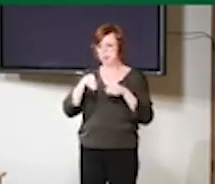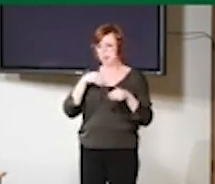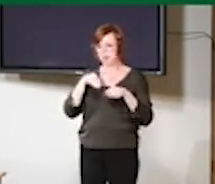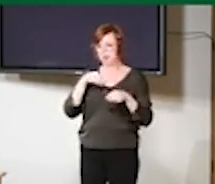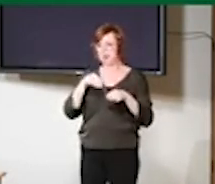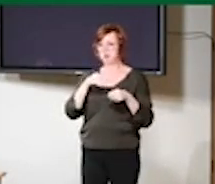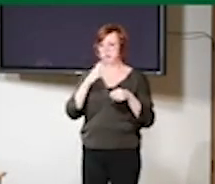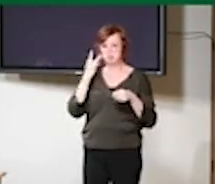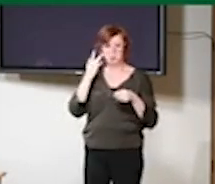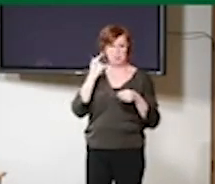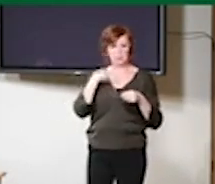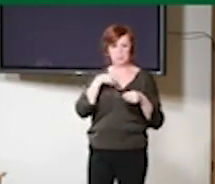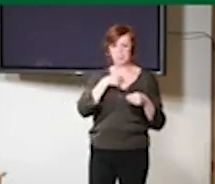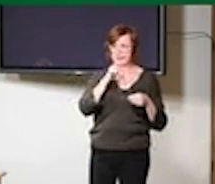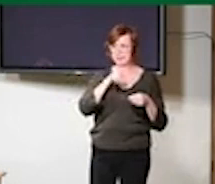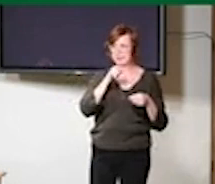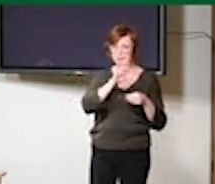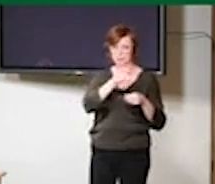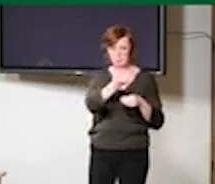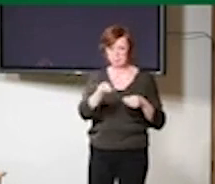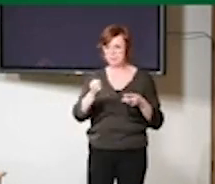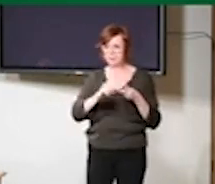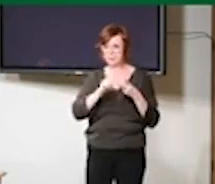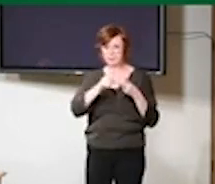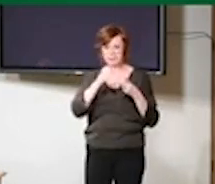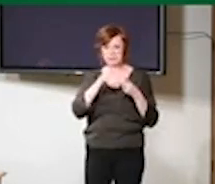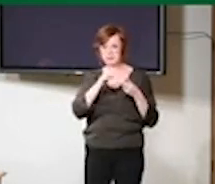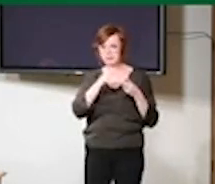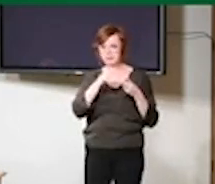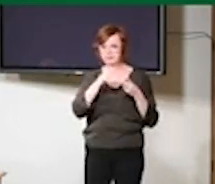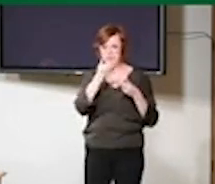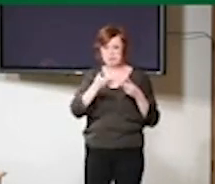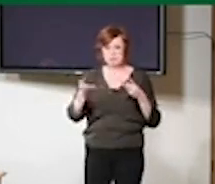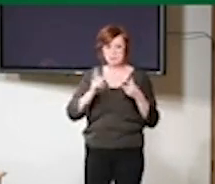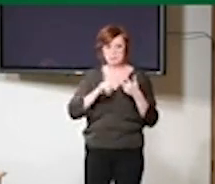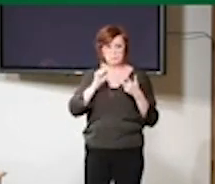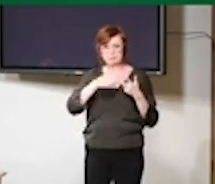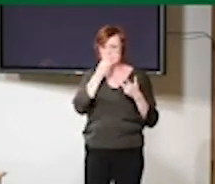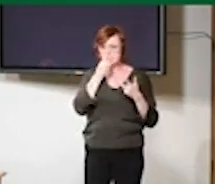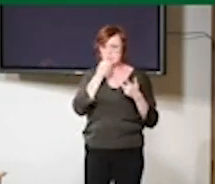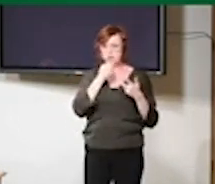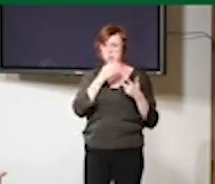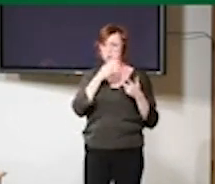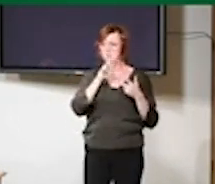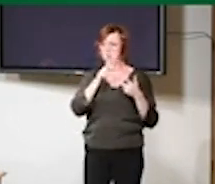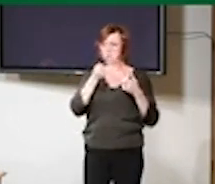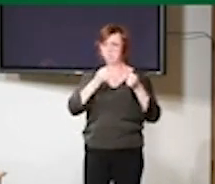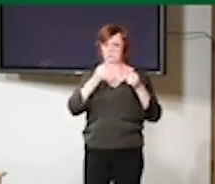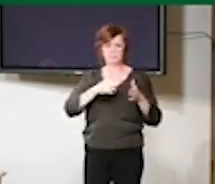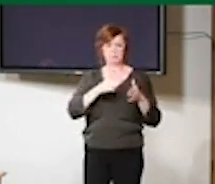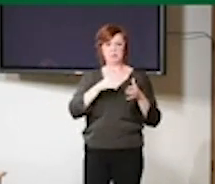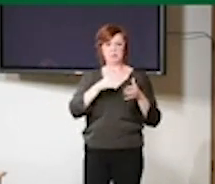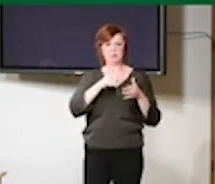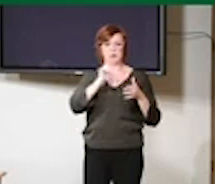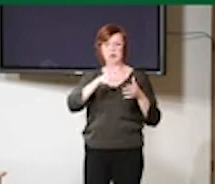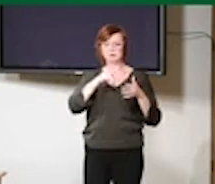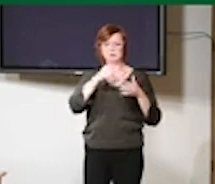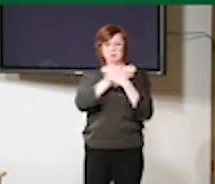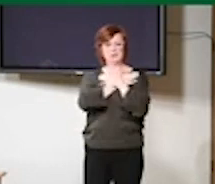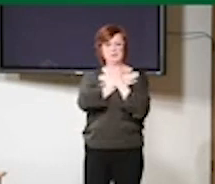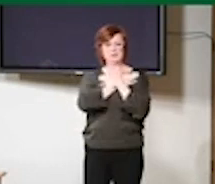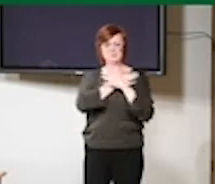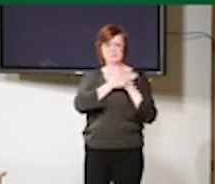can, we're aligned across the nation, in particular with an in-depth and integrated supply